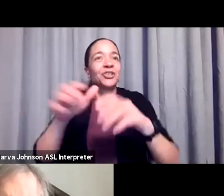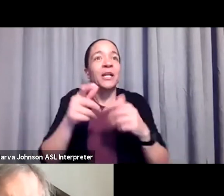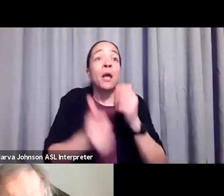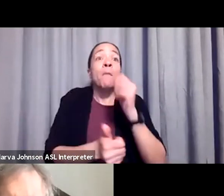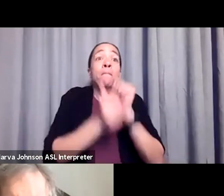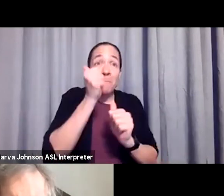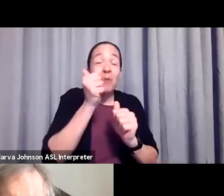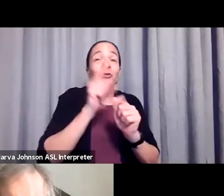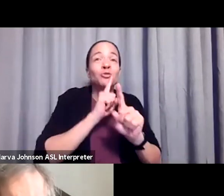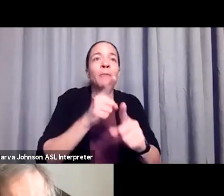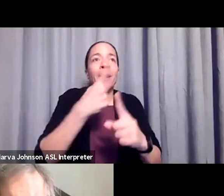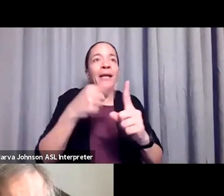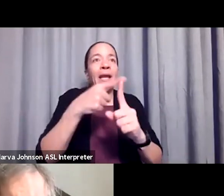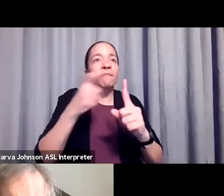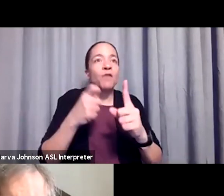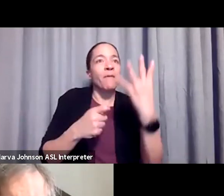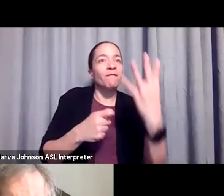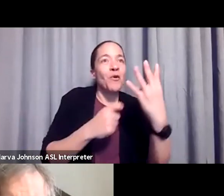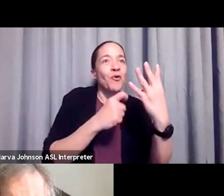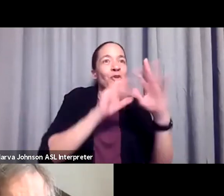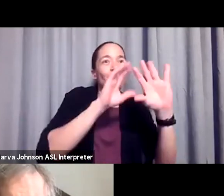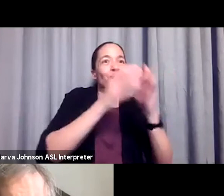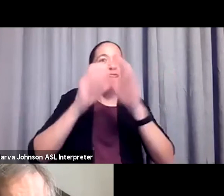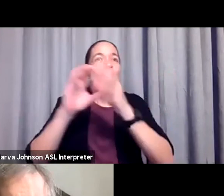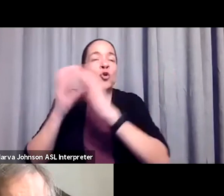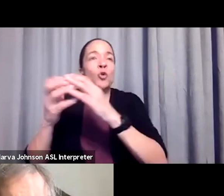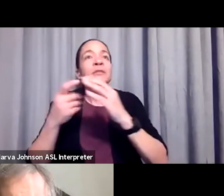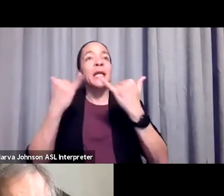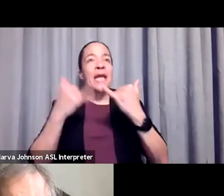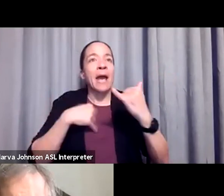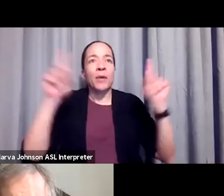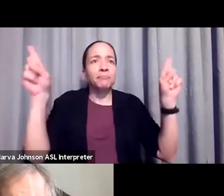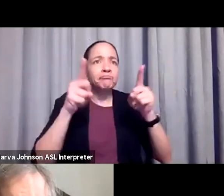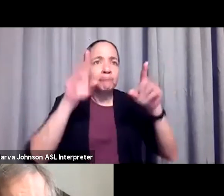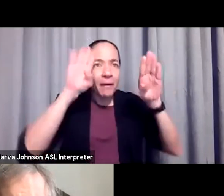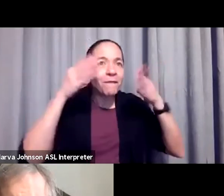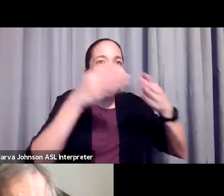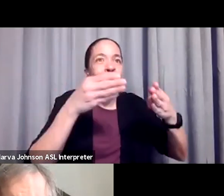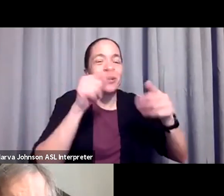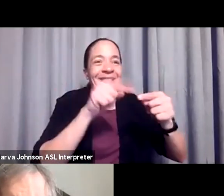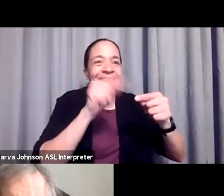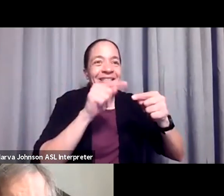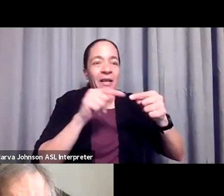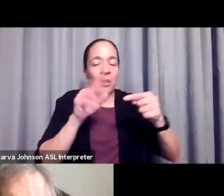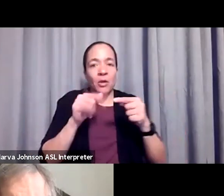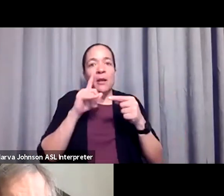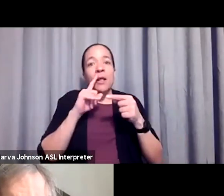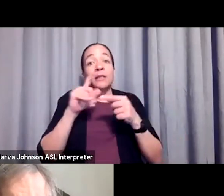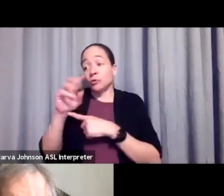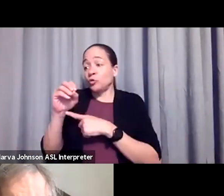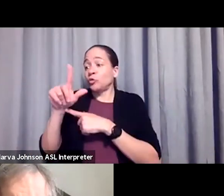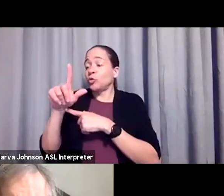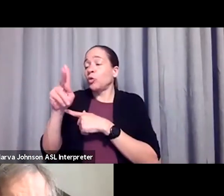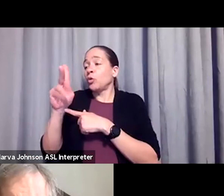started focusing on that 4. So they were using the whole toolkit and then following their analytics and seeing who